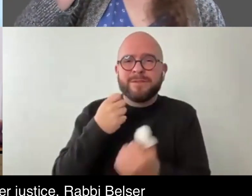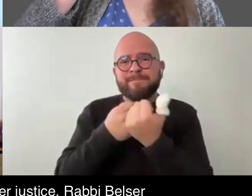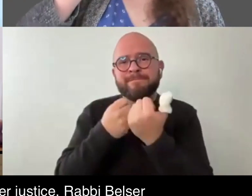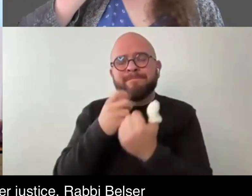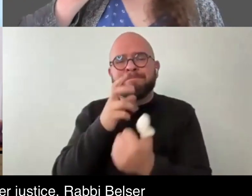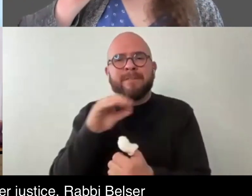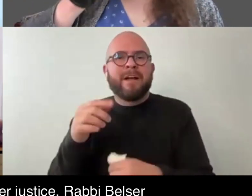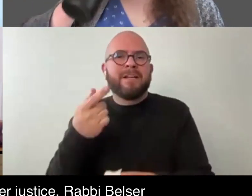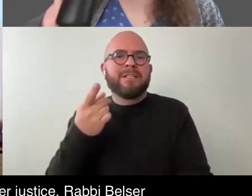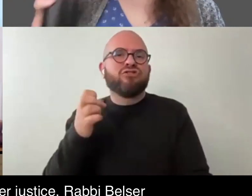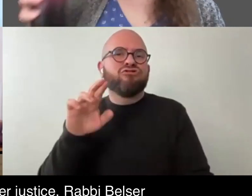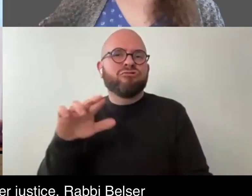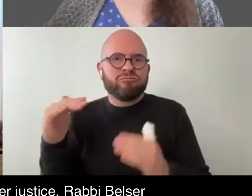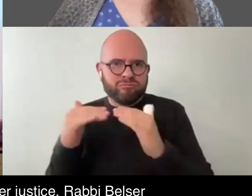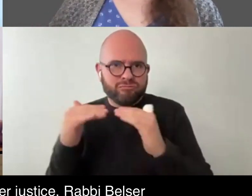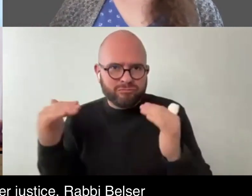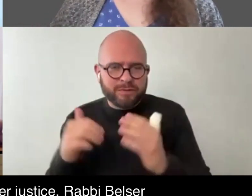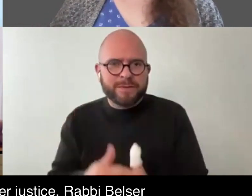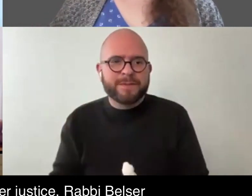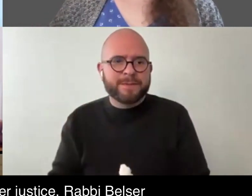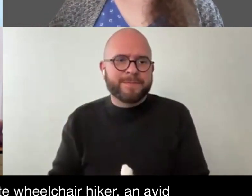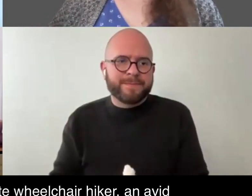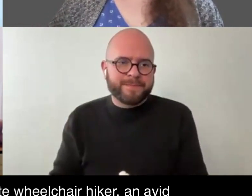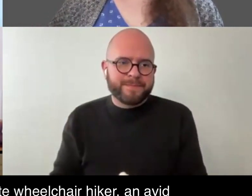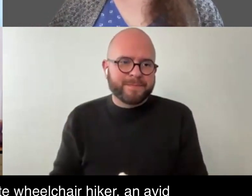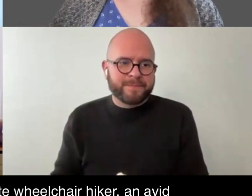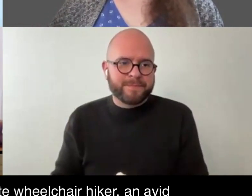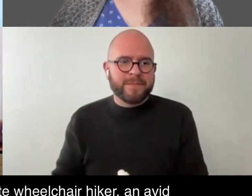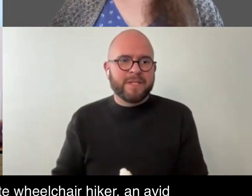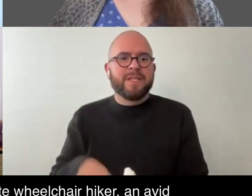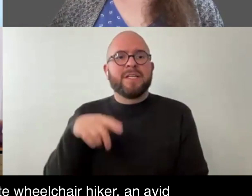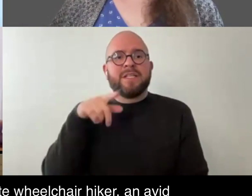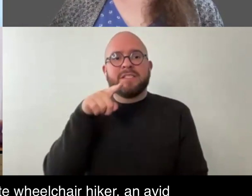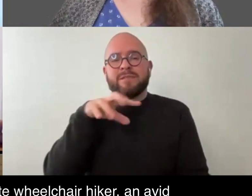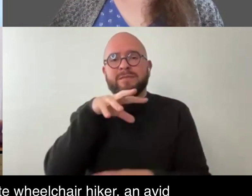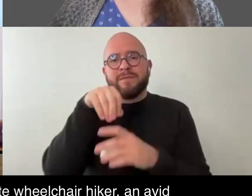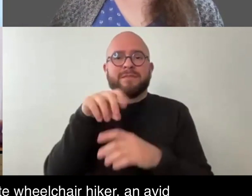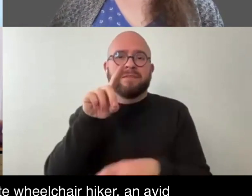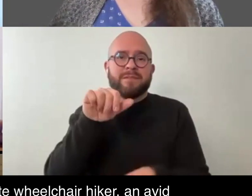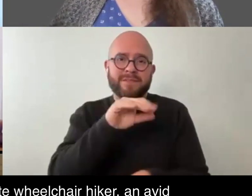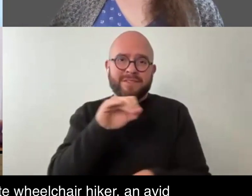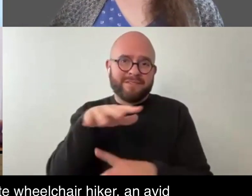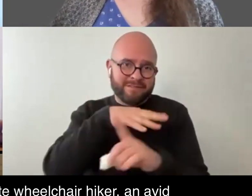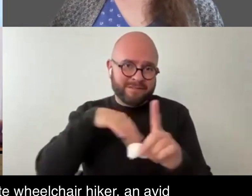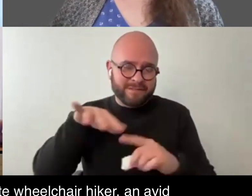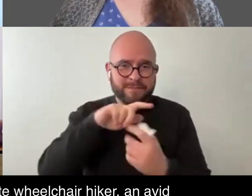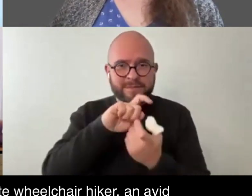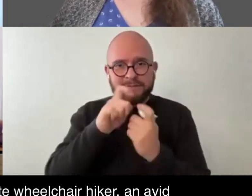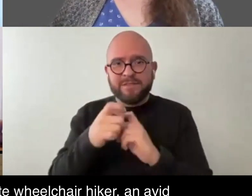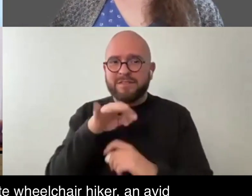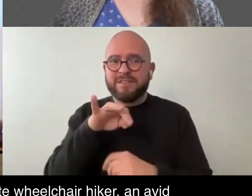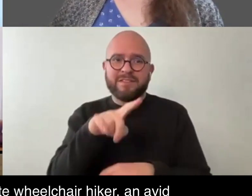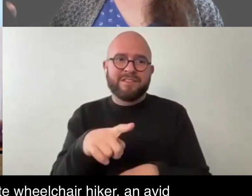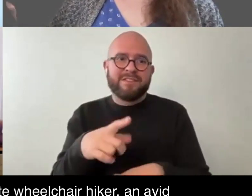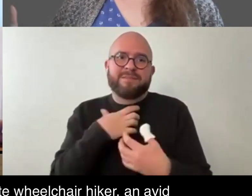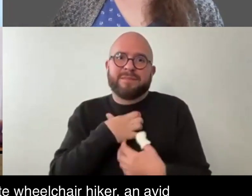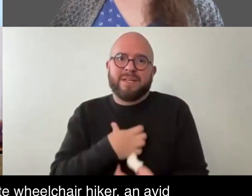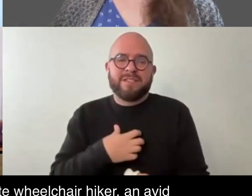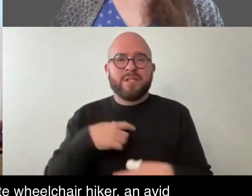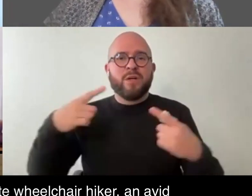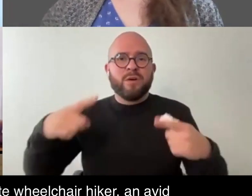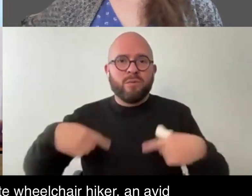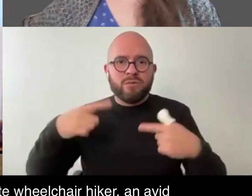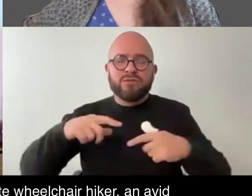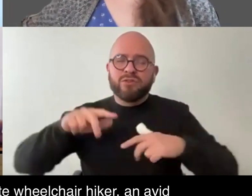directs an initiative on disability and climate change. She's a passionate wheelchair hiker, an avid